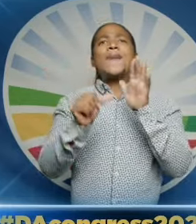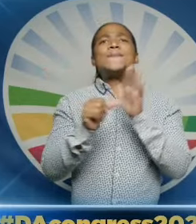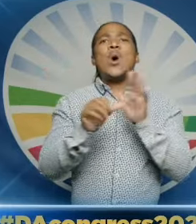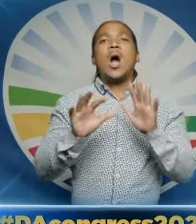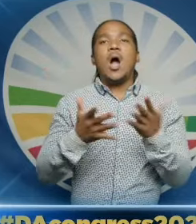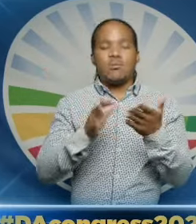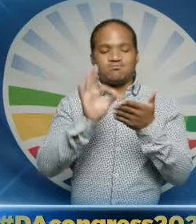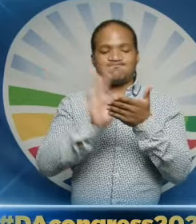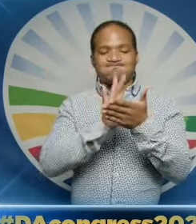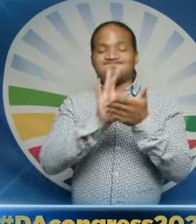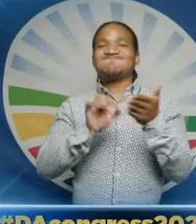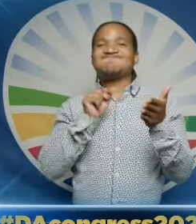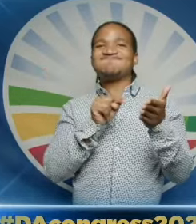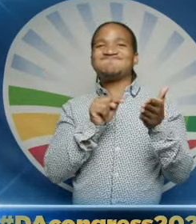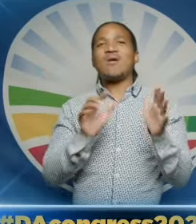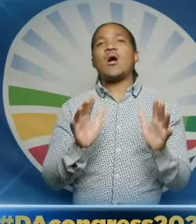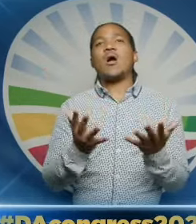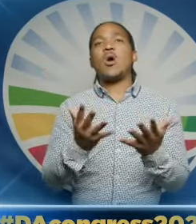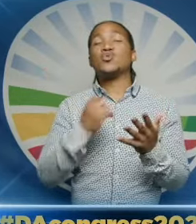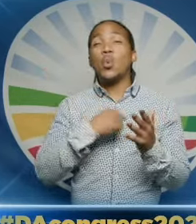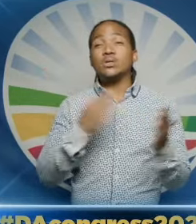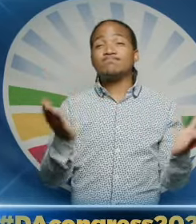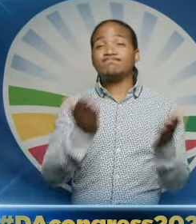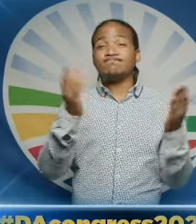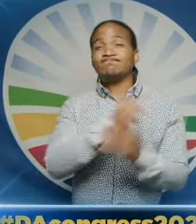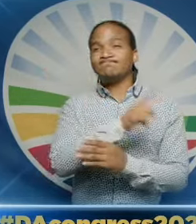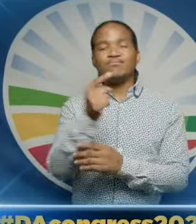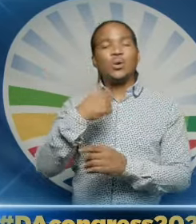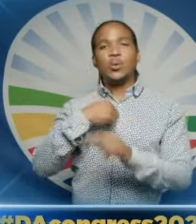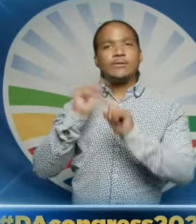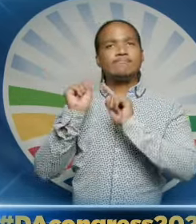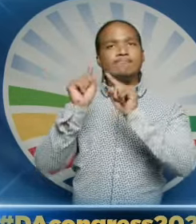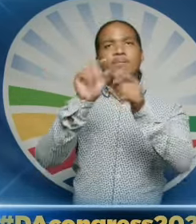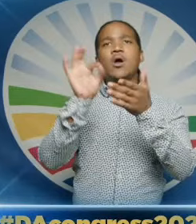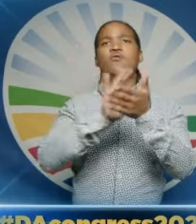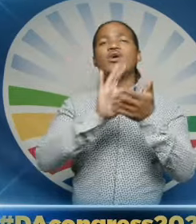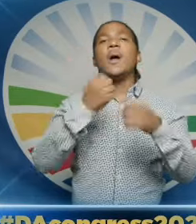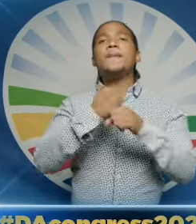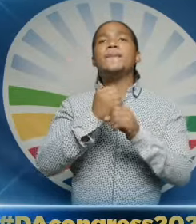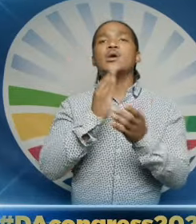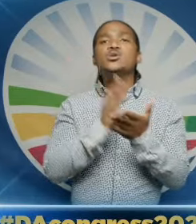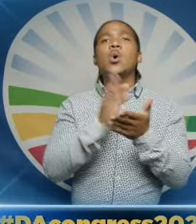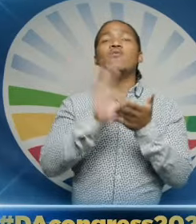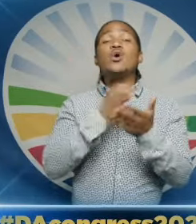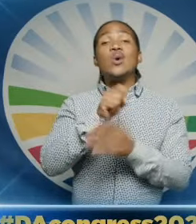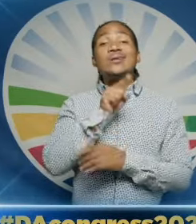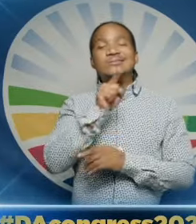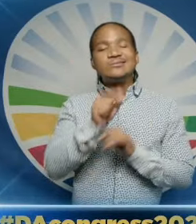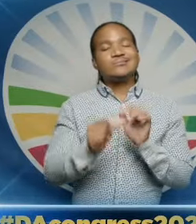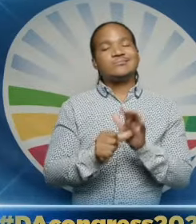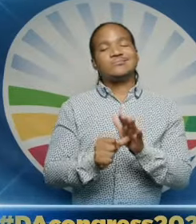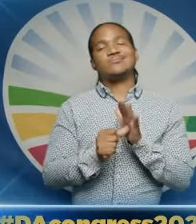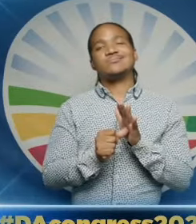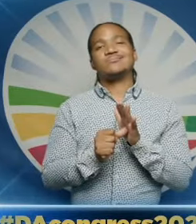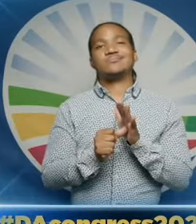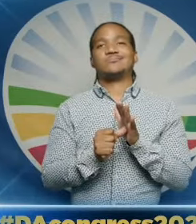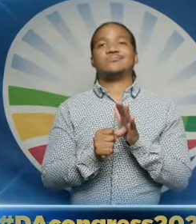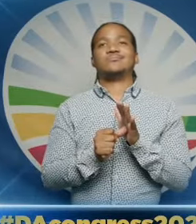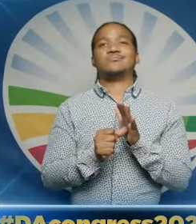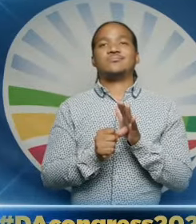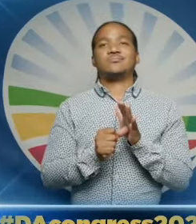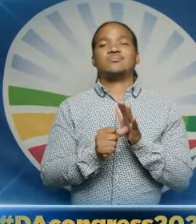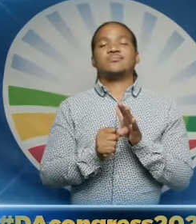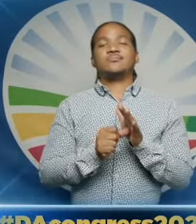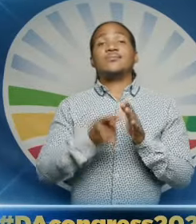have encouraged individuals who are eligible to vote to ensure that they are registered to vote. And I think that's the most important thing. You have moved in the